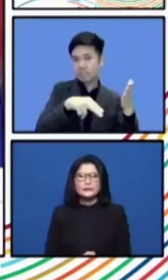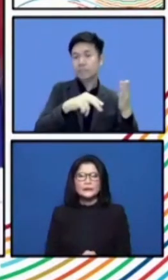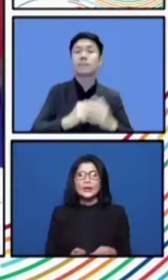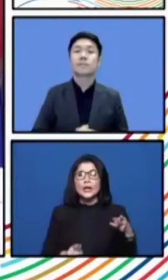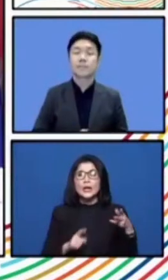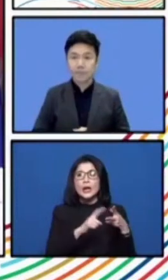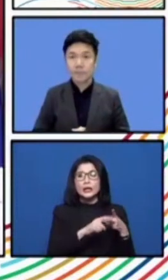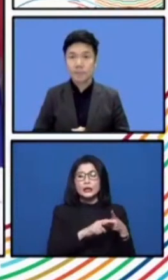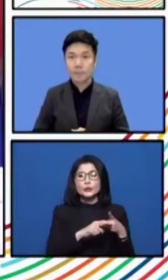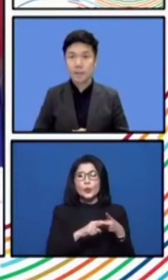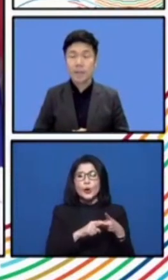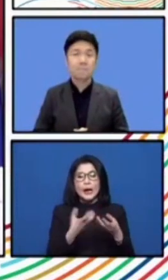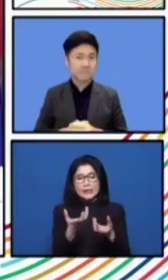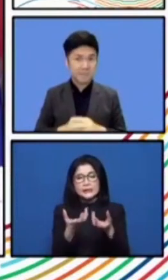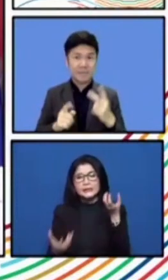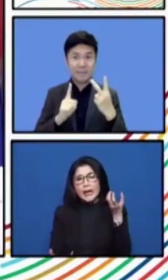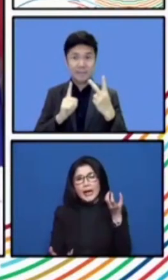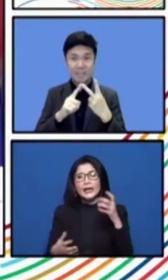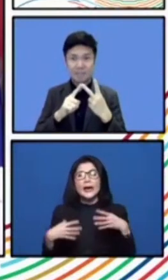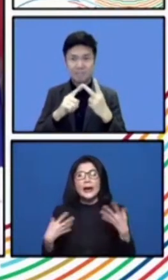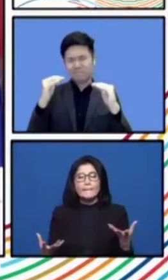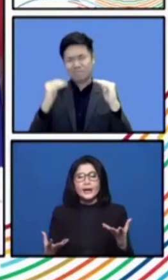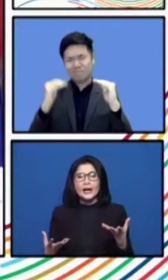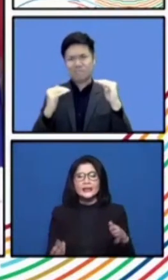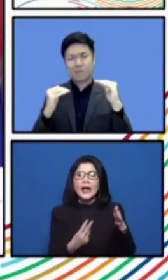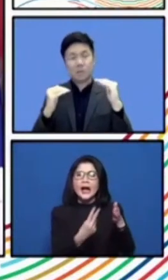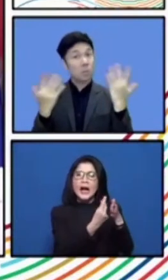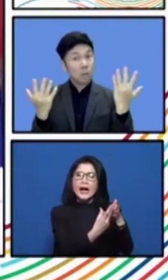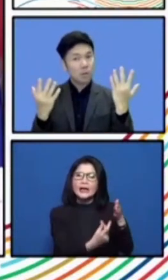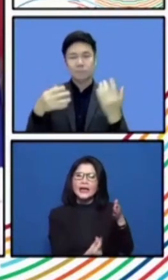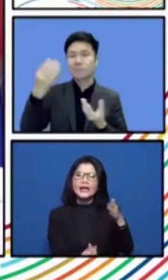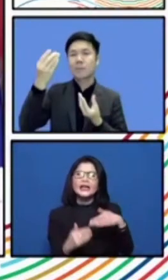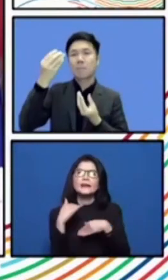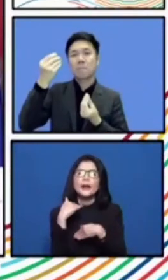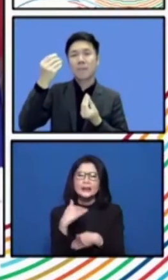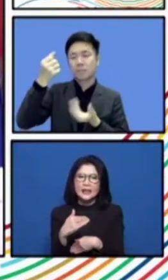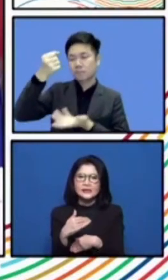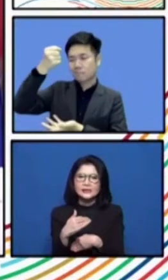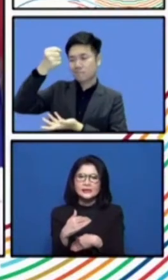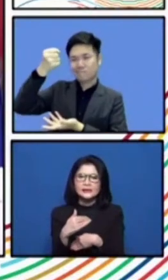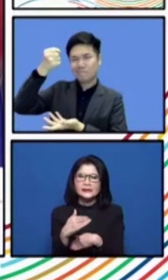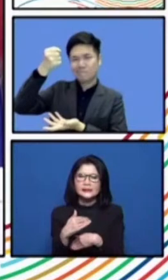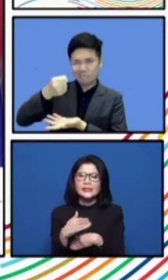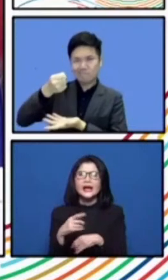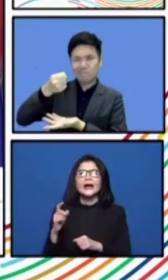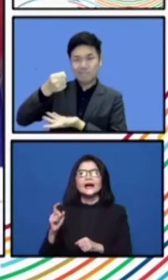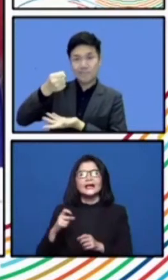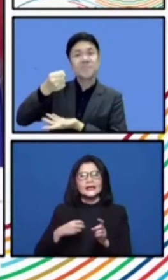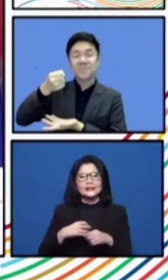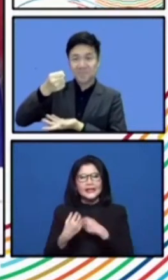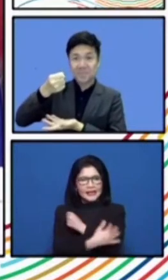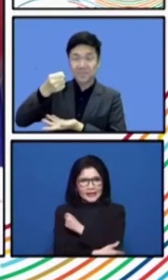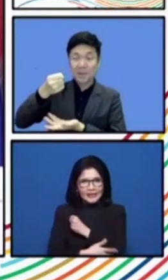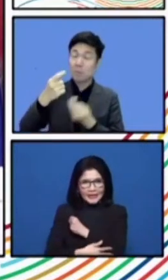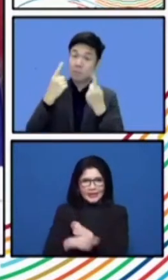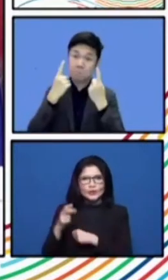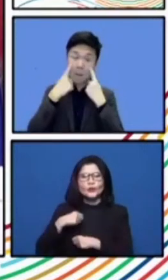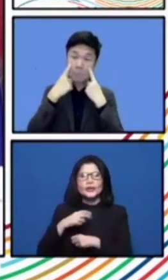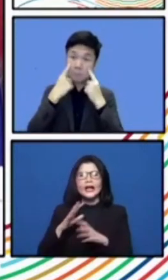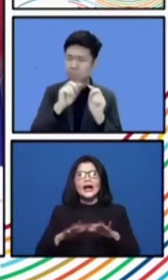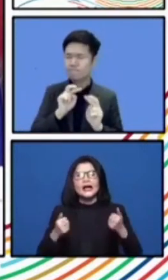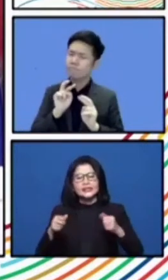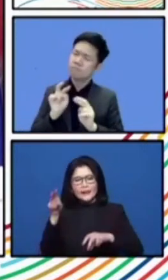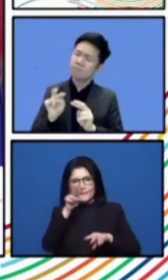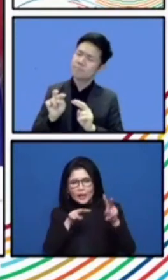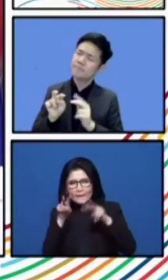budget that provided by a state party this is our observation in years since